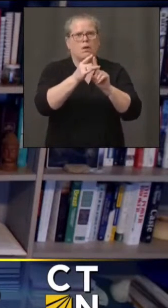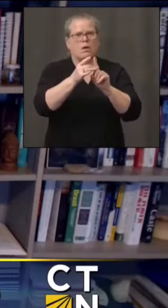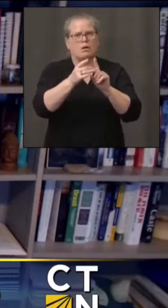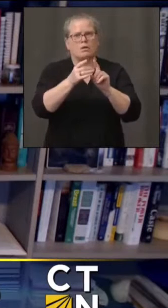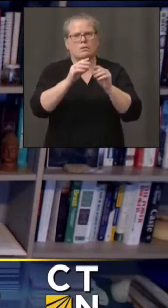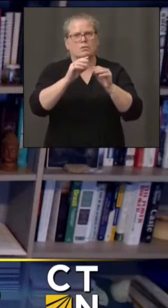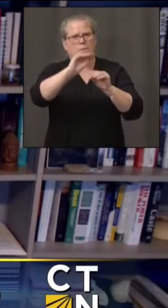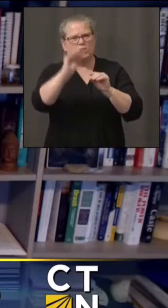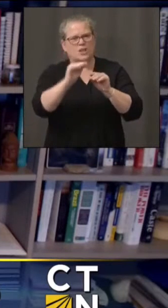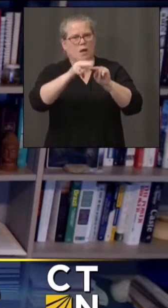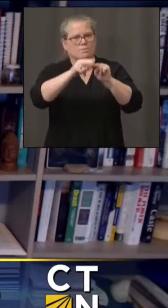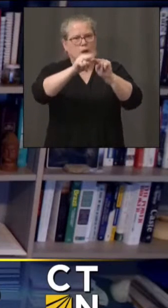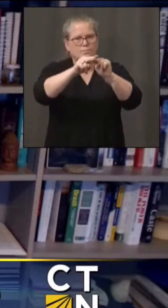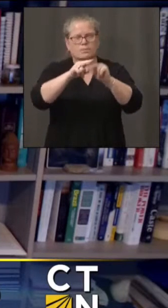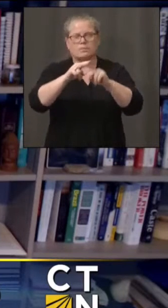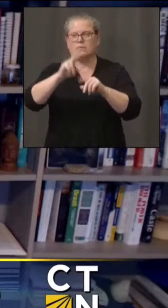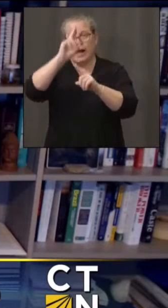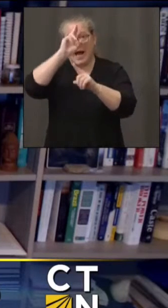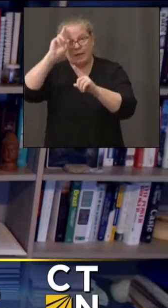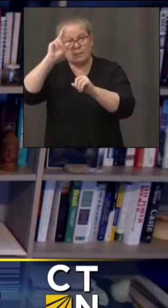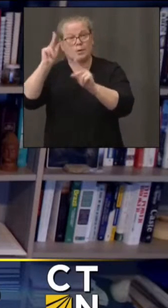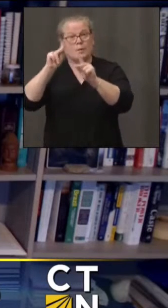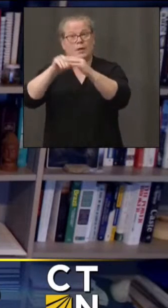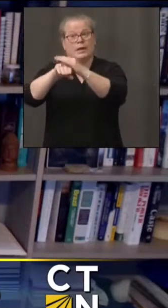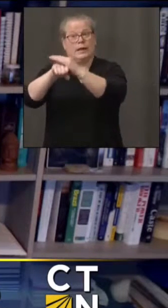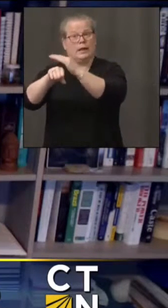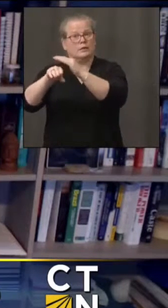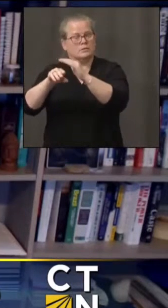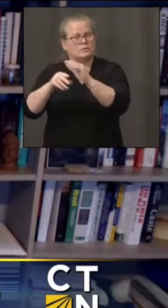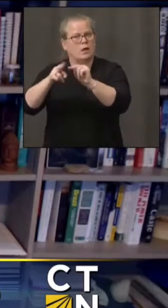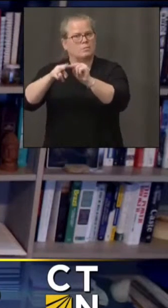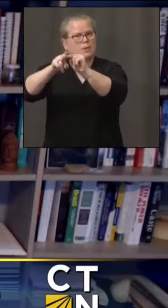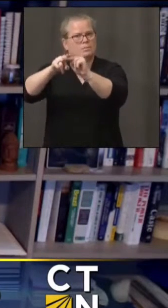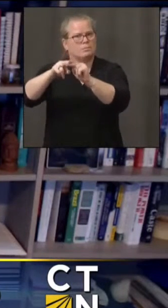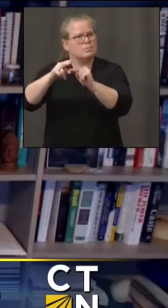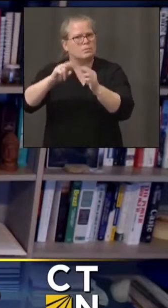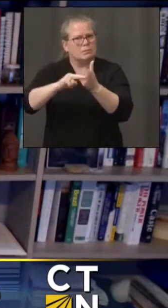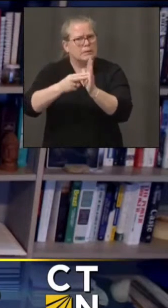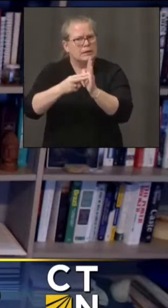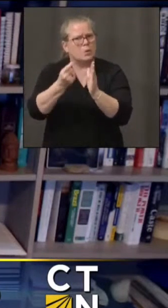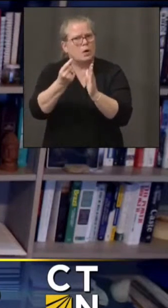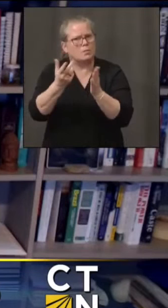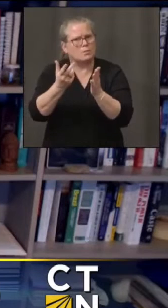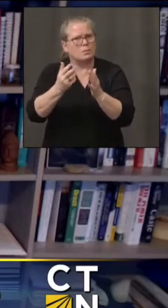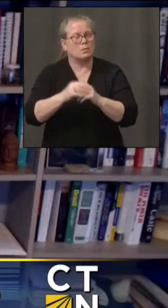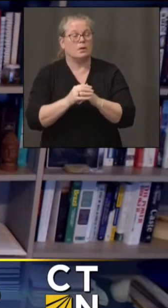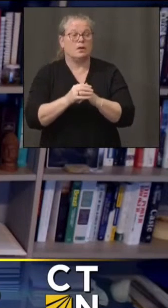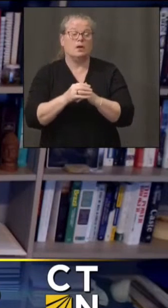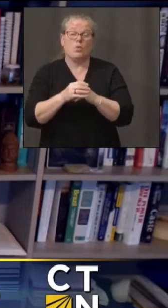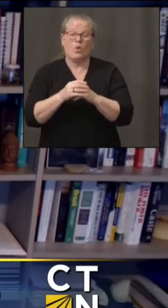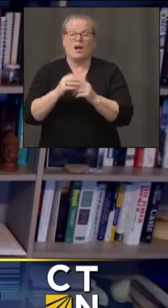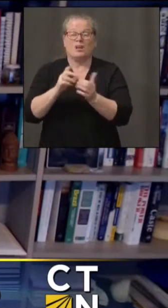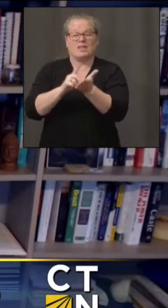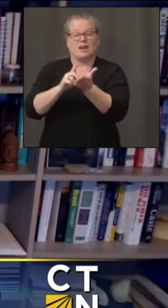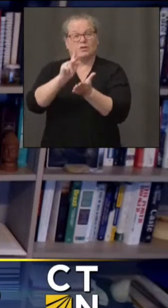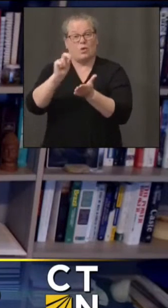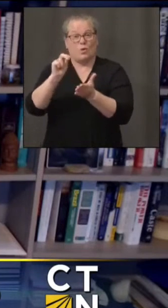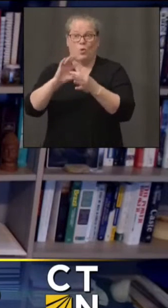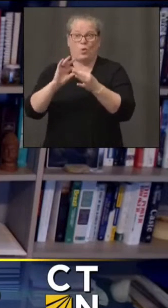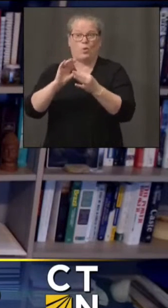no, it tells us that, certainly we have work to do in terms of, prevention.